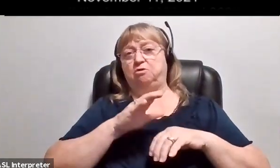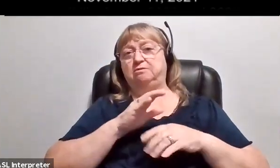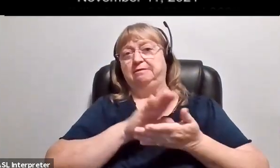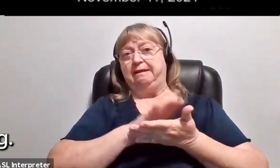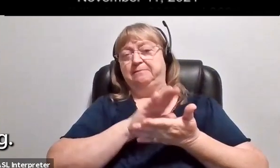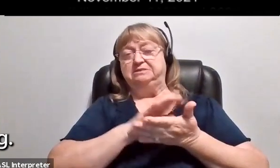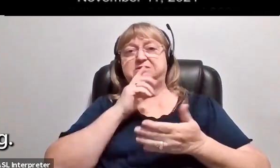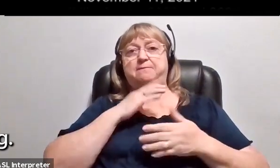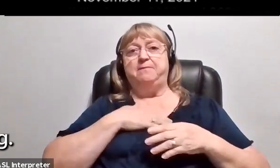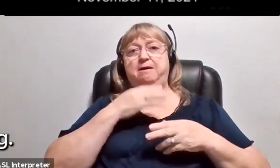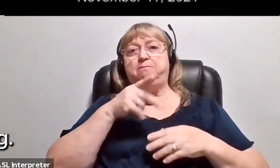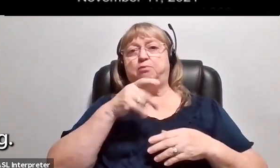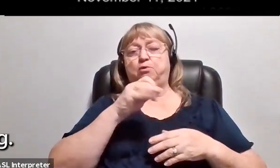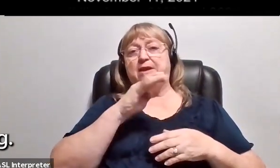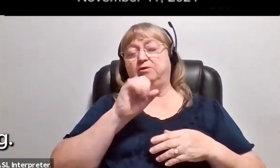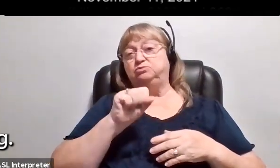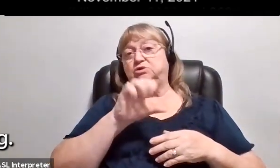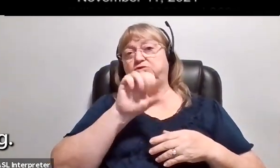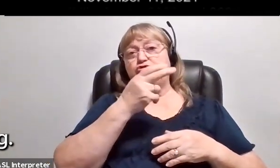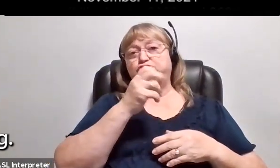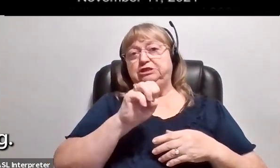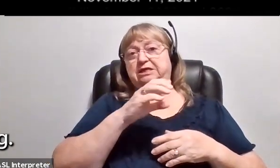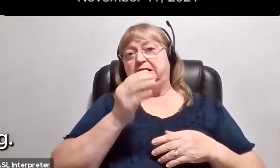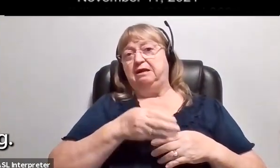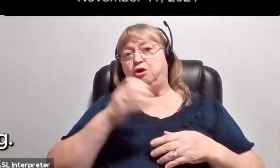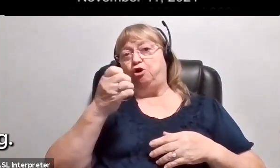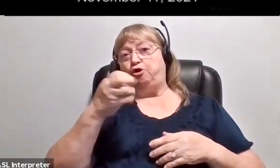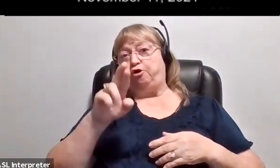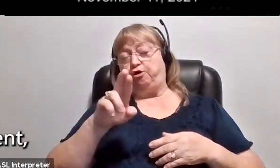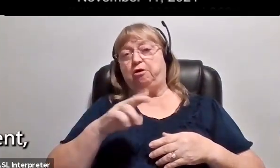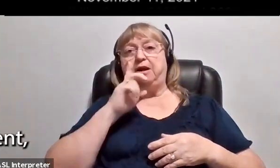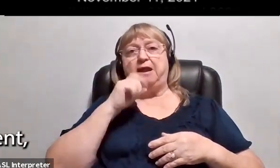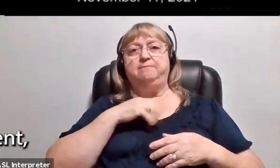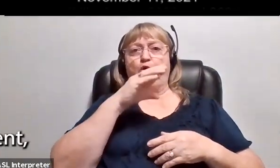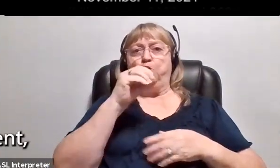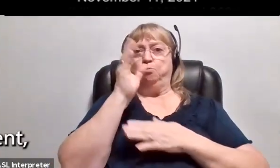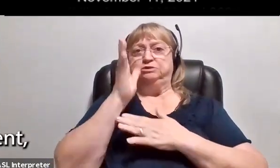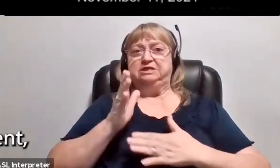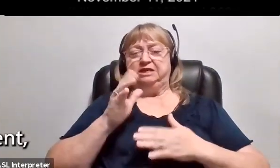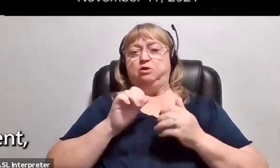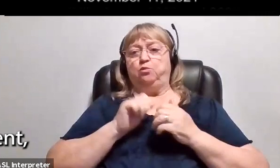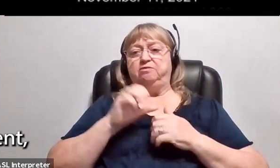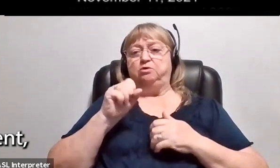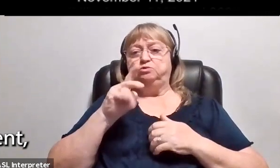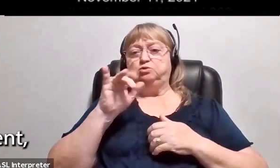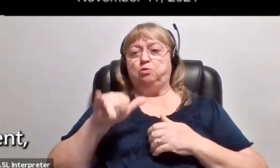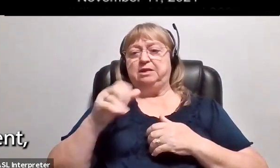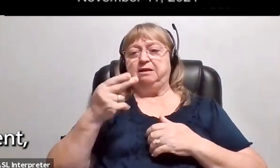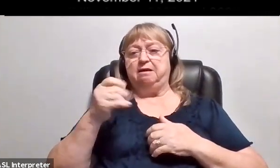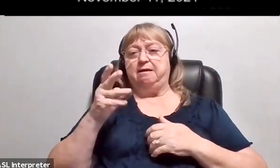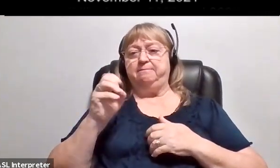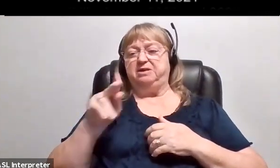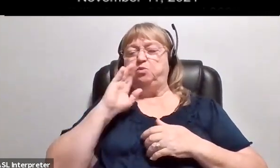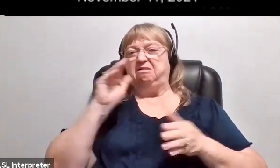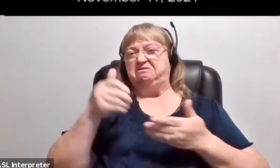her, excuse me. And I'm going to be co-presenting this talk with Sóley Hyman, who will introduce herself in just a